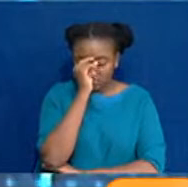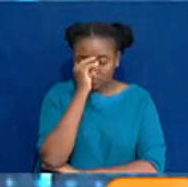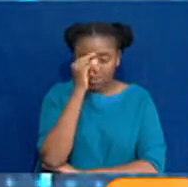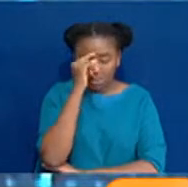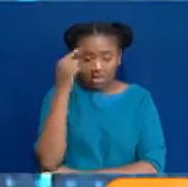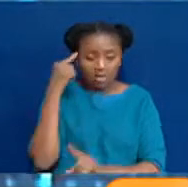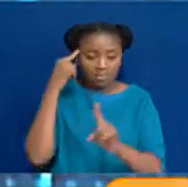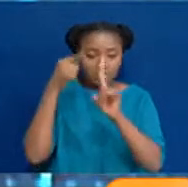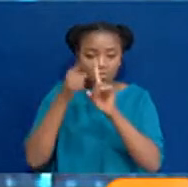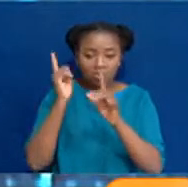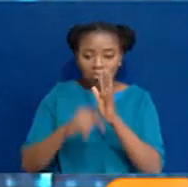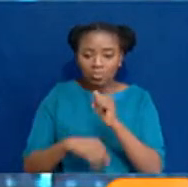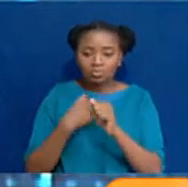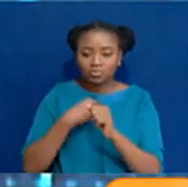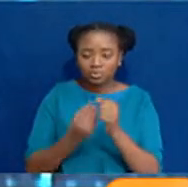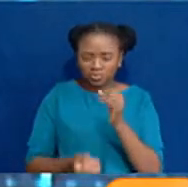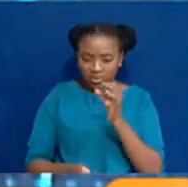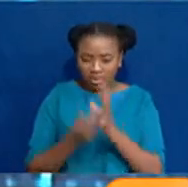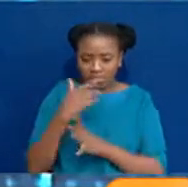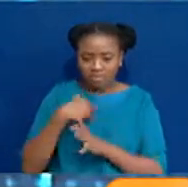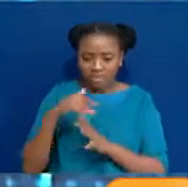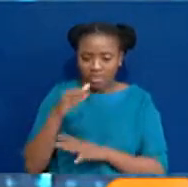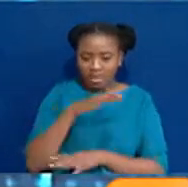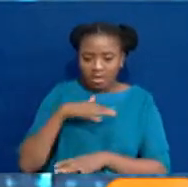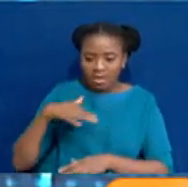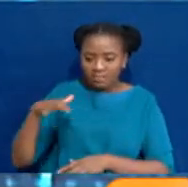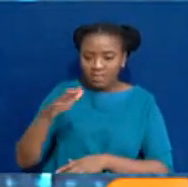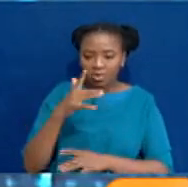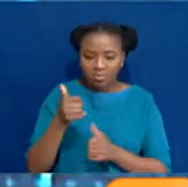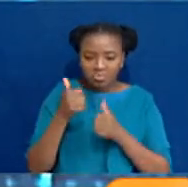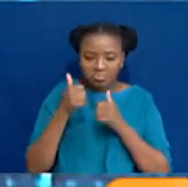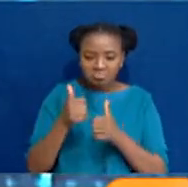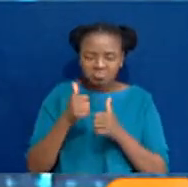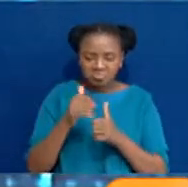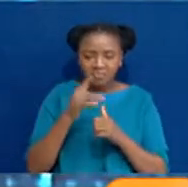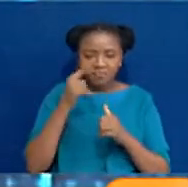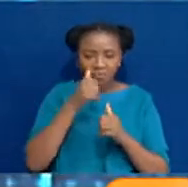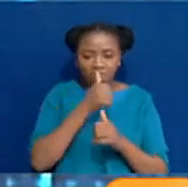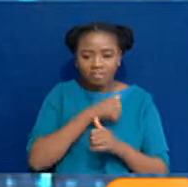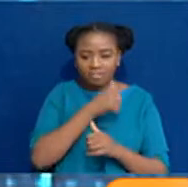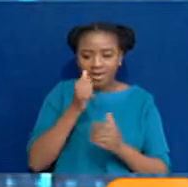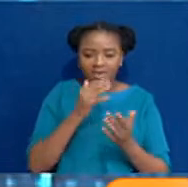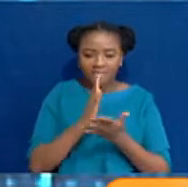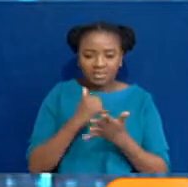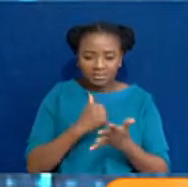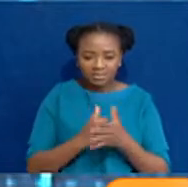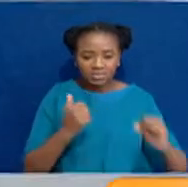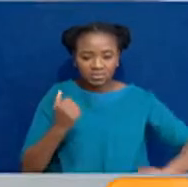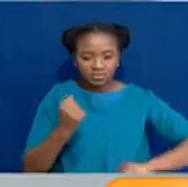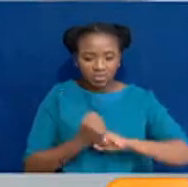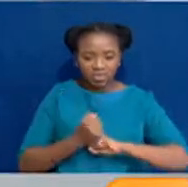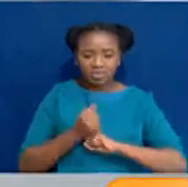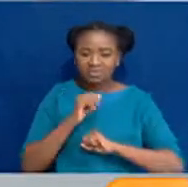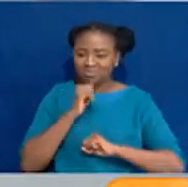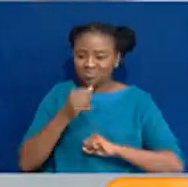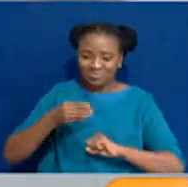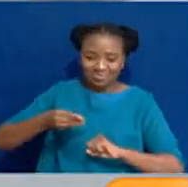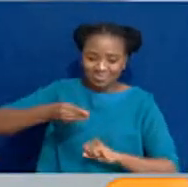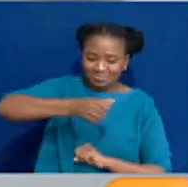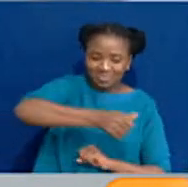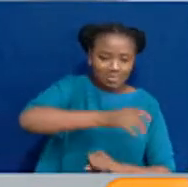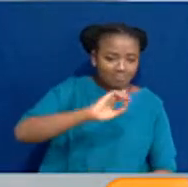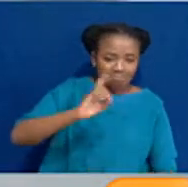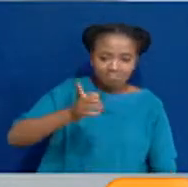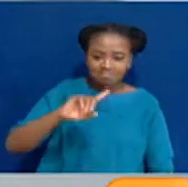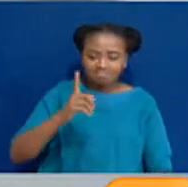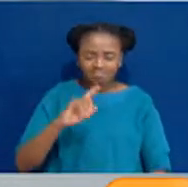enabling environment for the private sector to thrive, not to fund the private sector. What does that mean, Waziri? Because what it means, people are saying just that hold it's on, just hold a on. Position